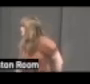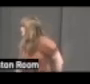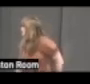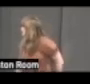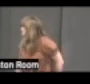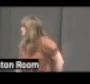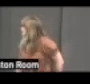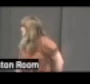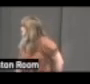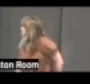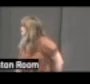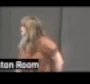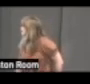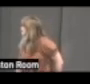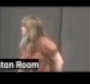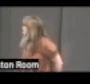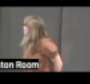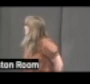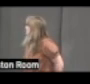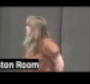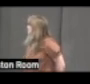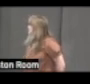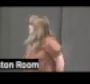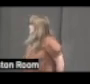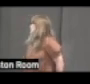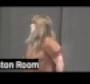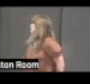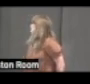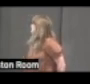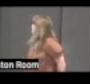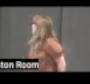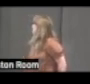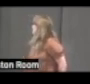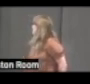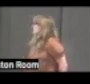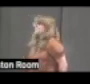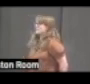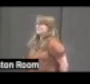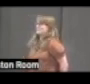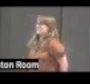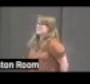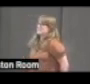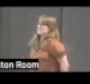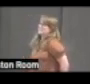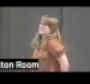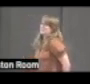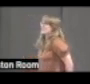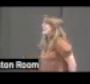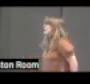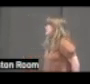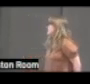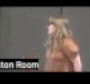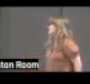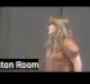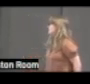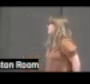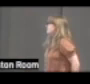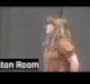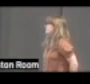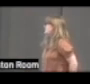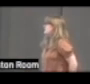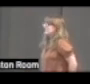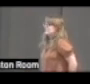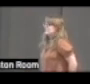that's going to go into the conservation breeding program. So now you get to see the results of all of this work. I've been doing this now